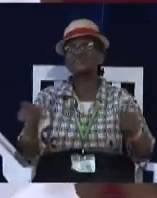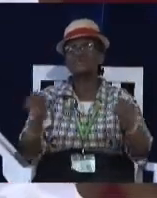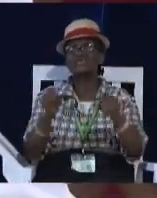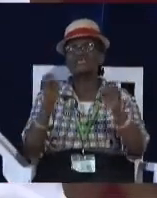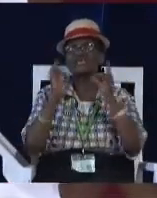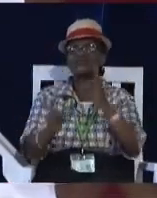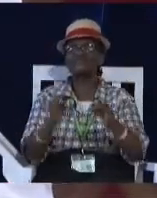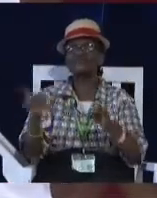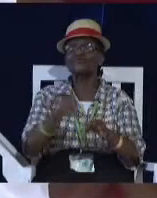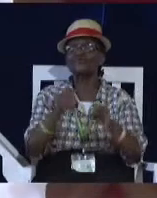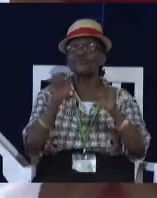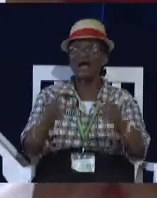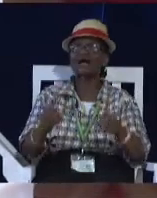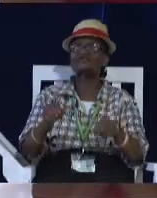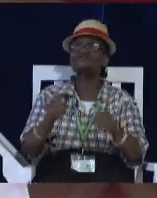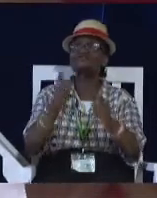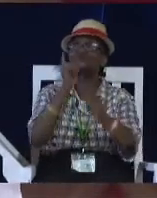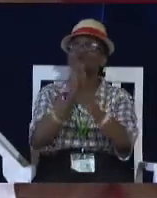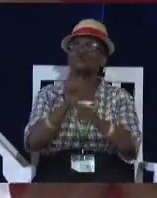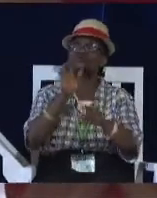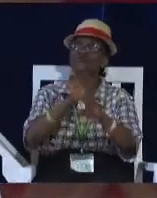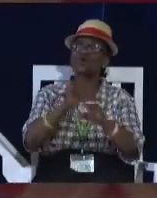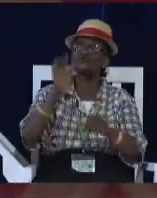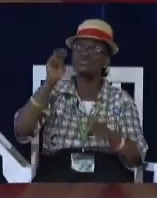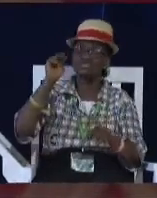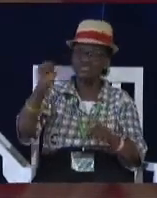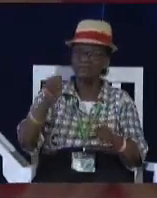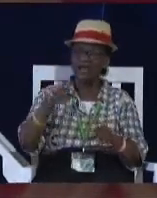and all who touched him